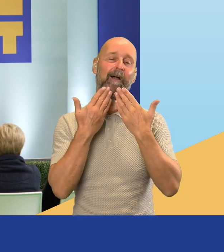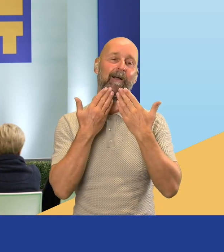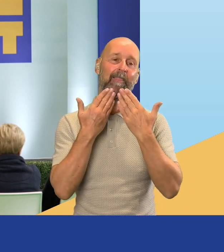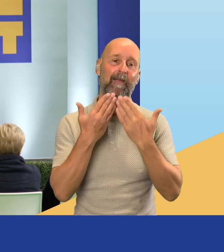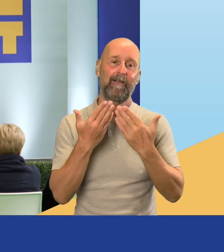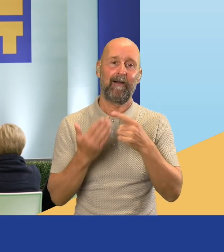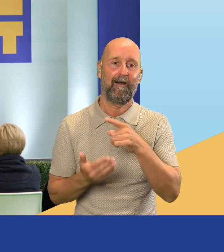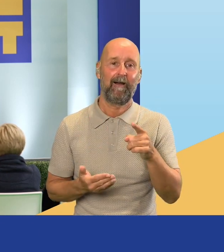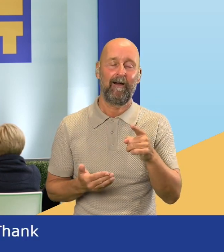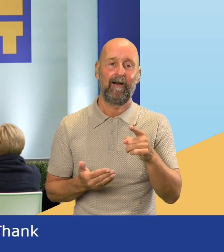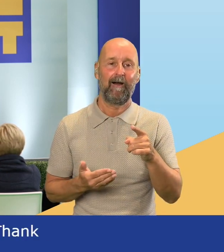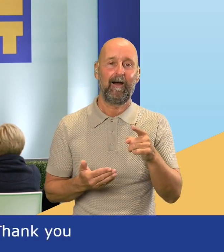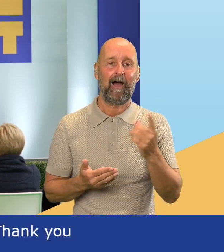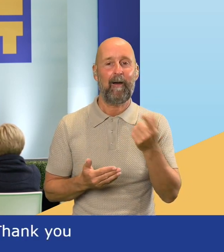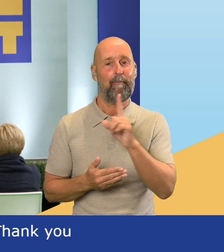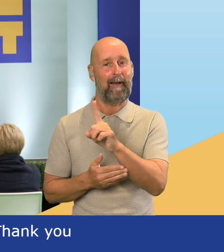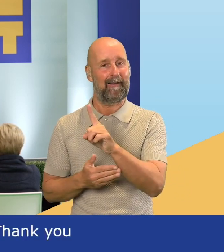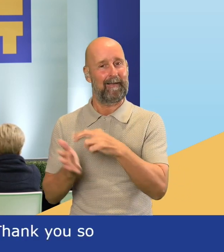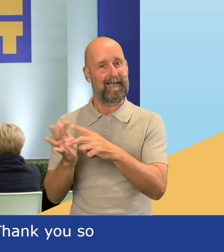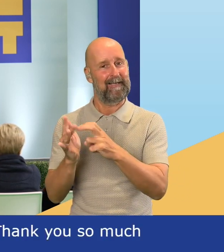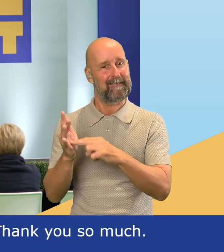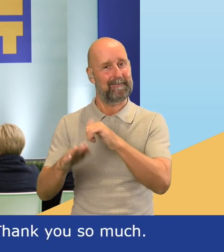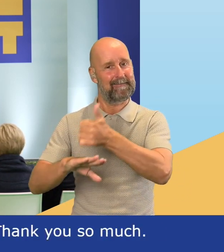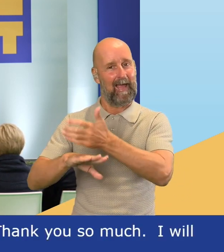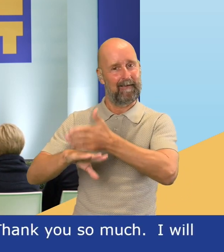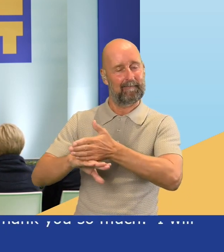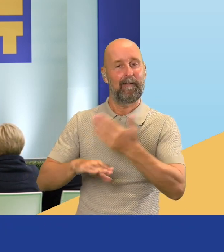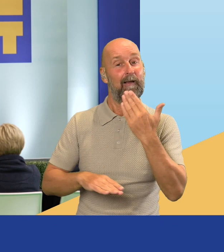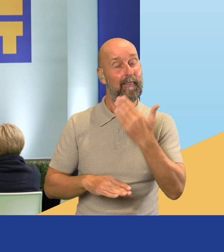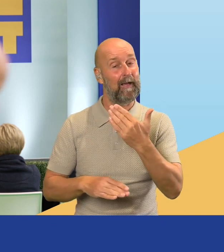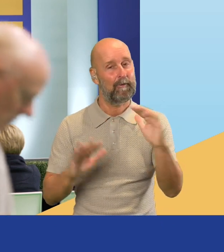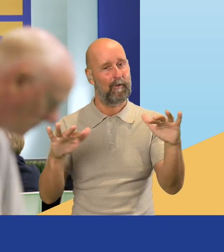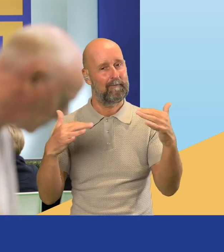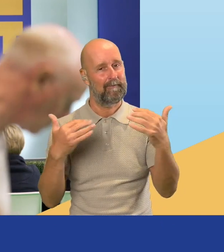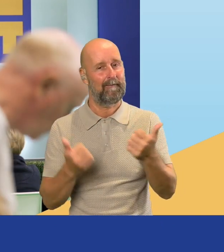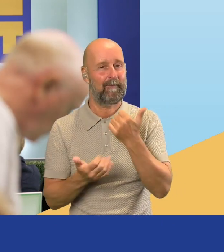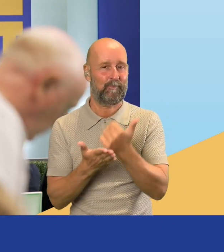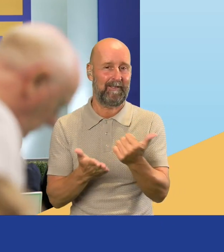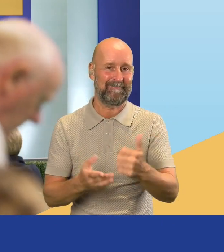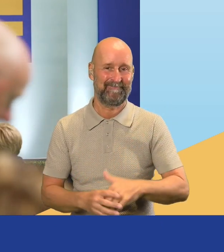thank you. I'll be back on the stand, so do come and find me. Thank you so much for your attention. That was brilliant.